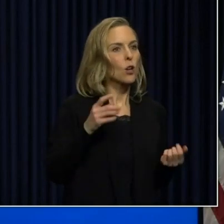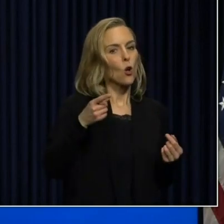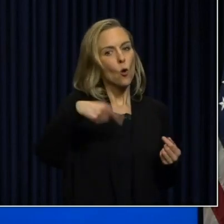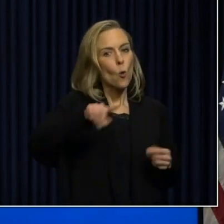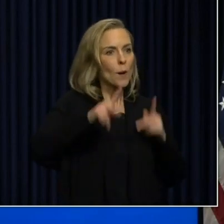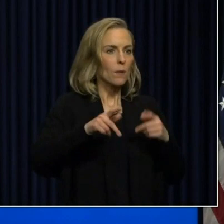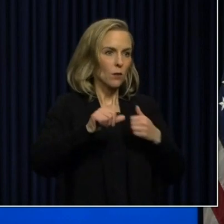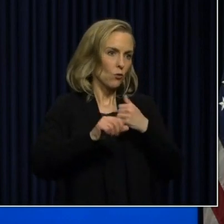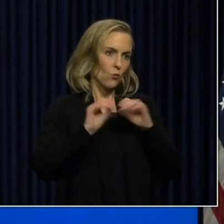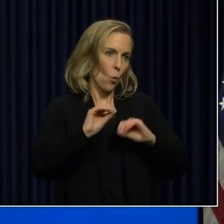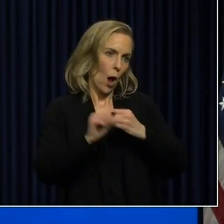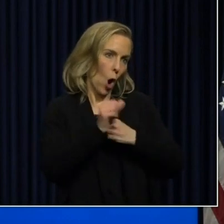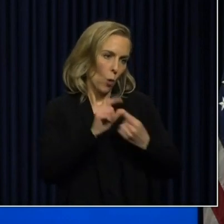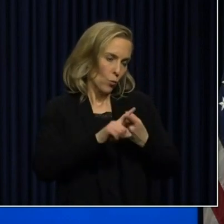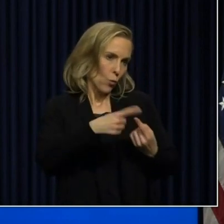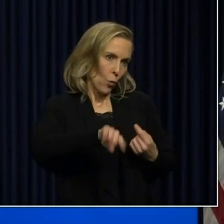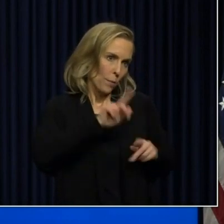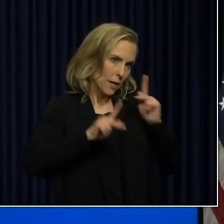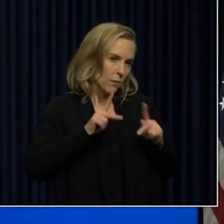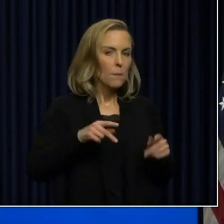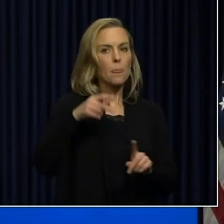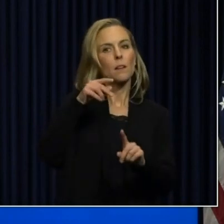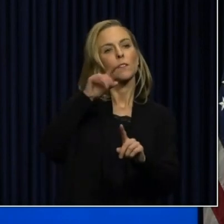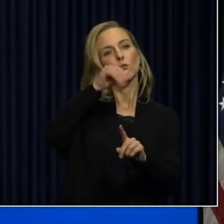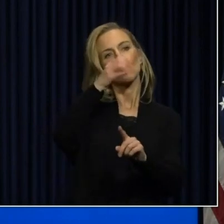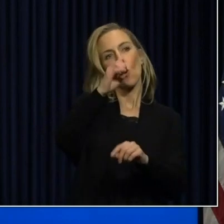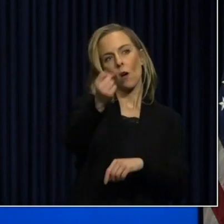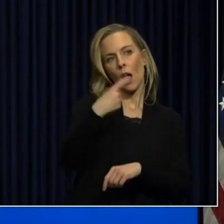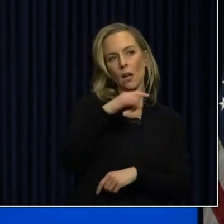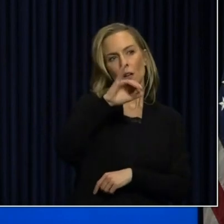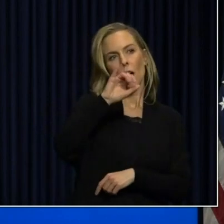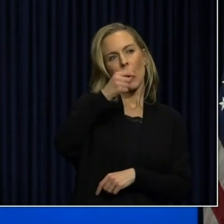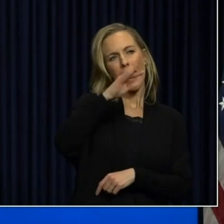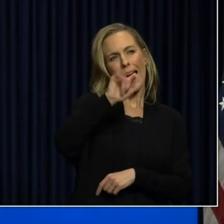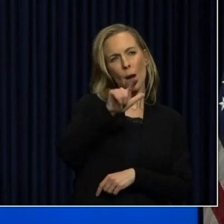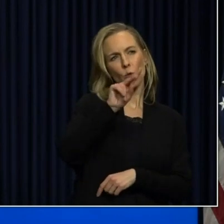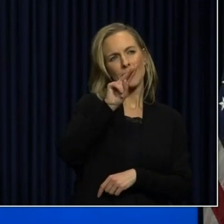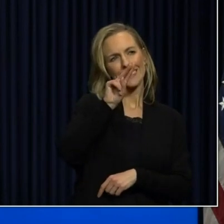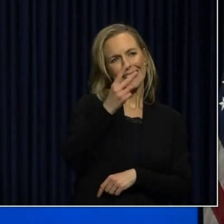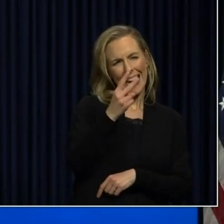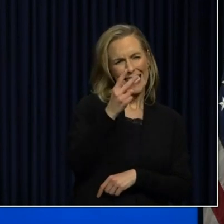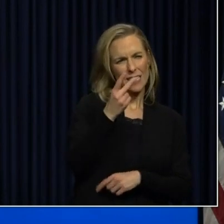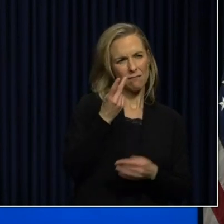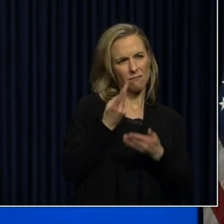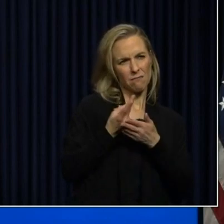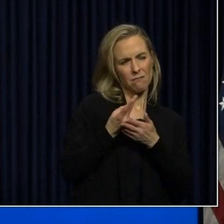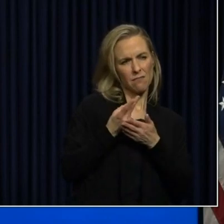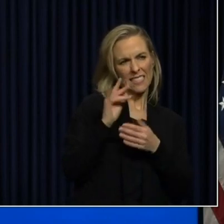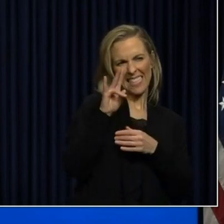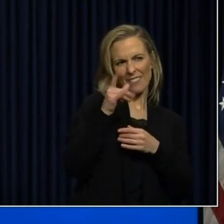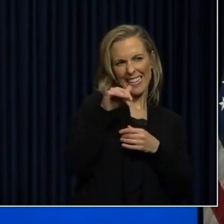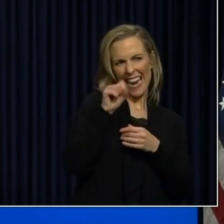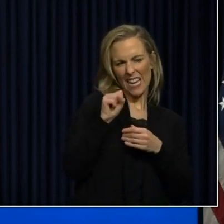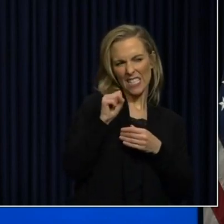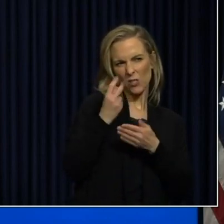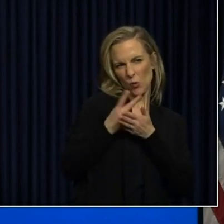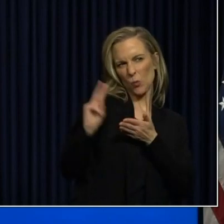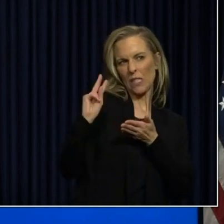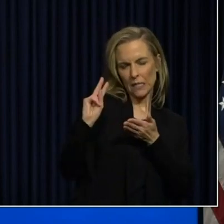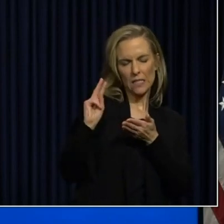process. Joe. April 2nd, 17 days ago, you said that you were releasing, you would